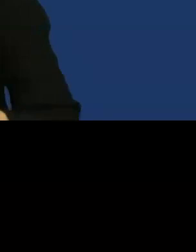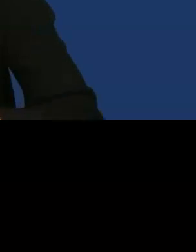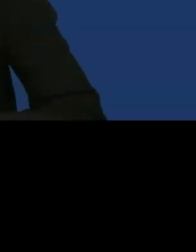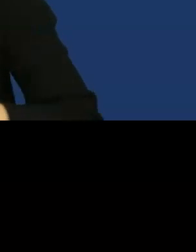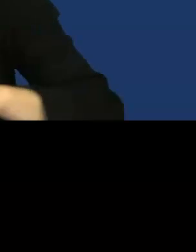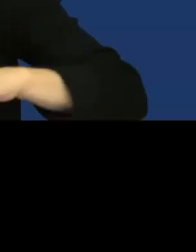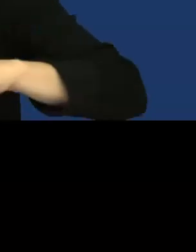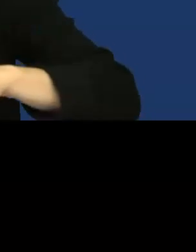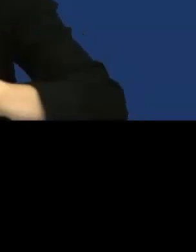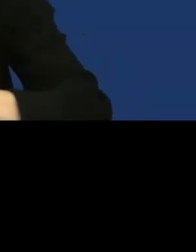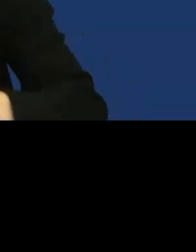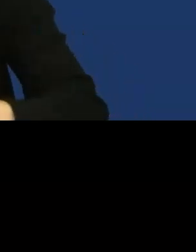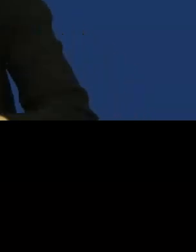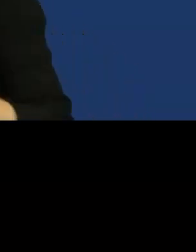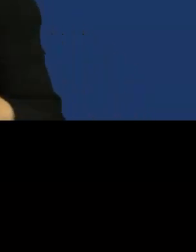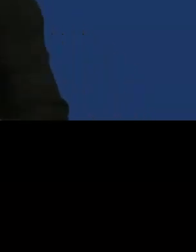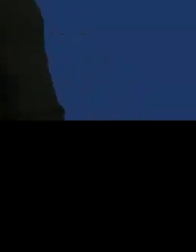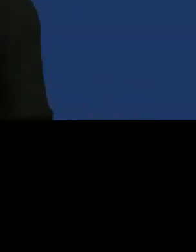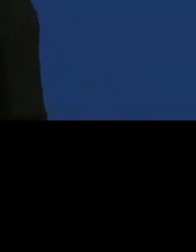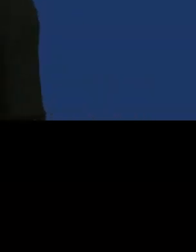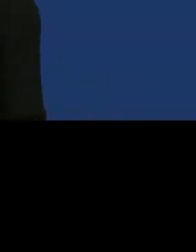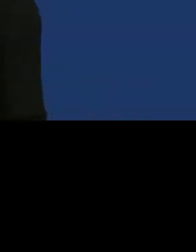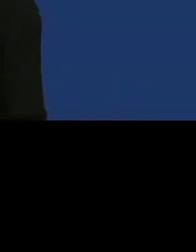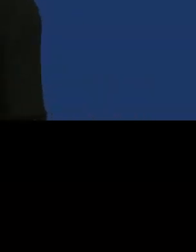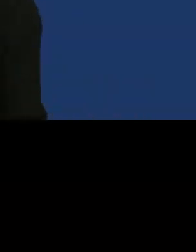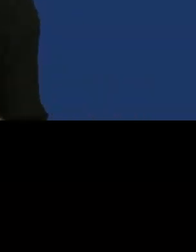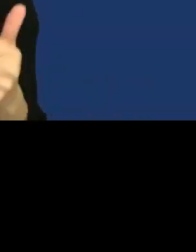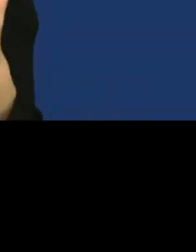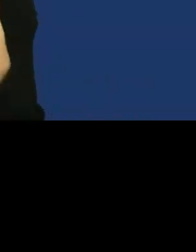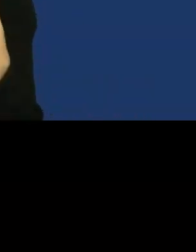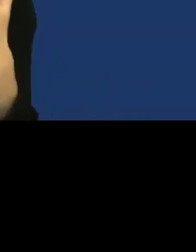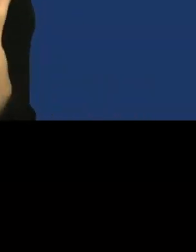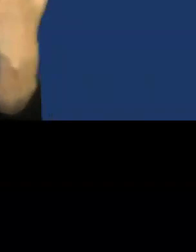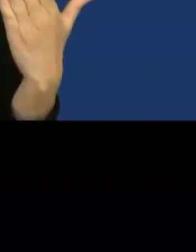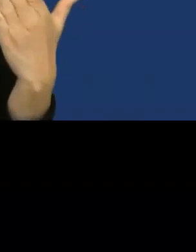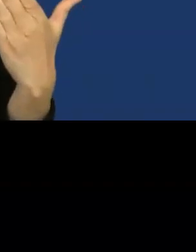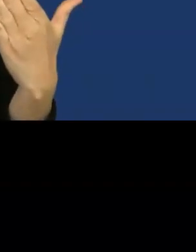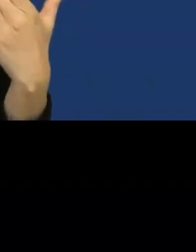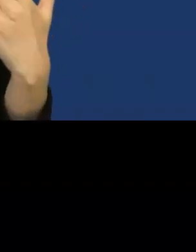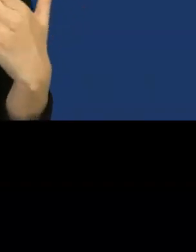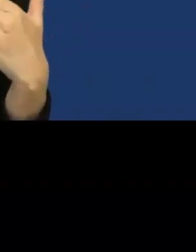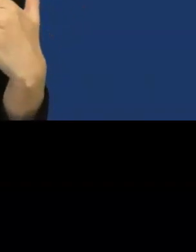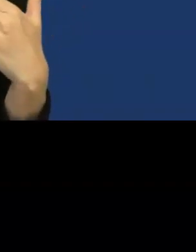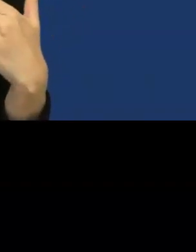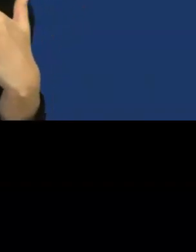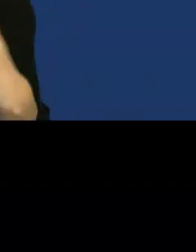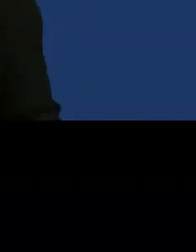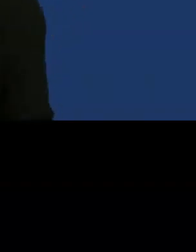typing the answers. So yeah, thank you very much and see you in the next session.